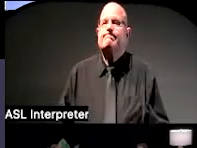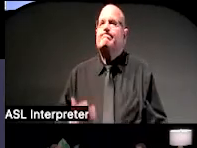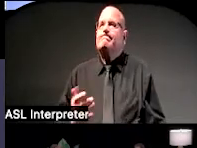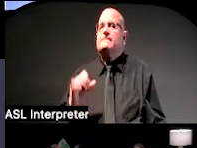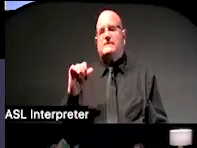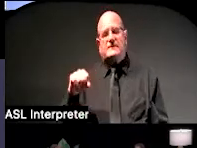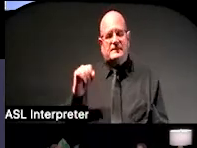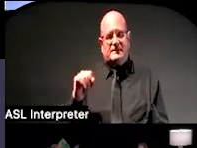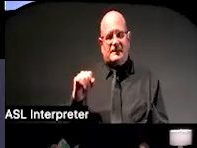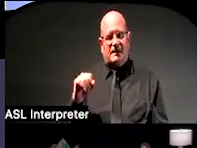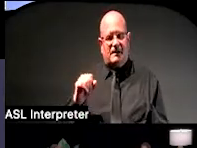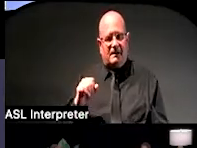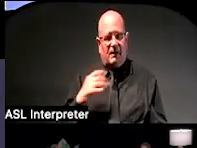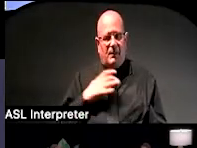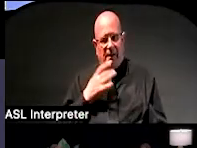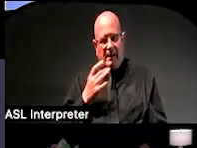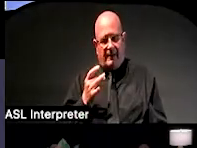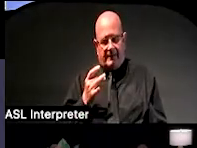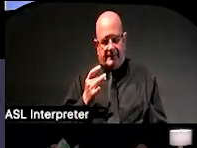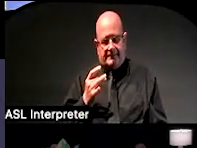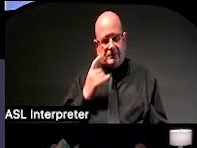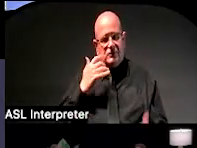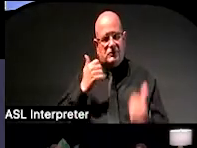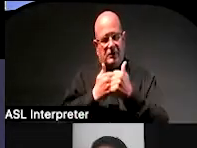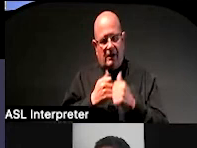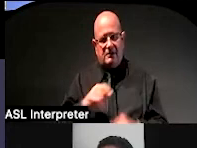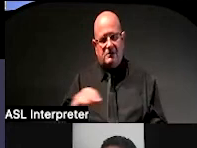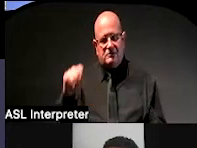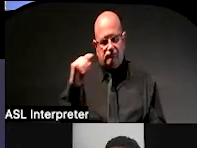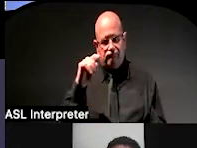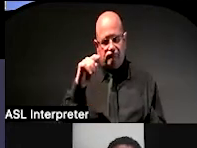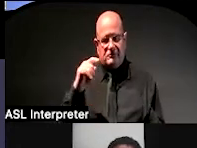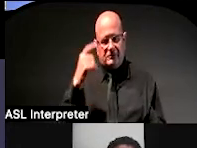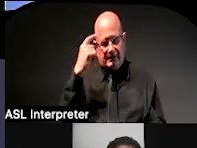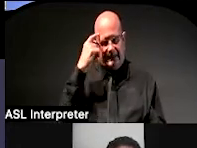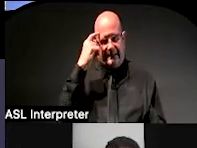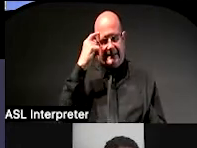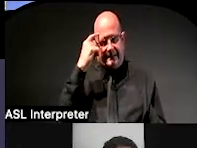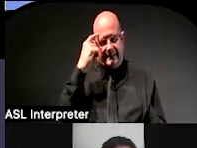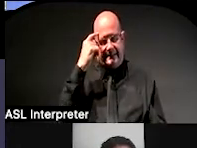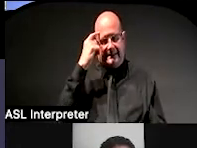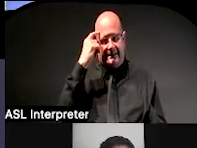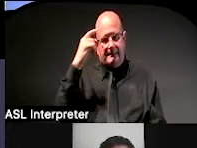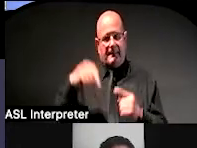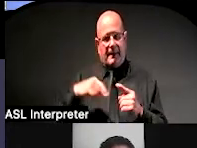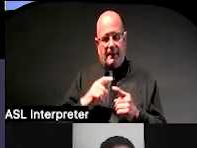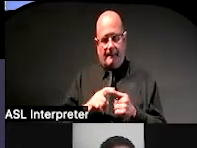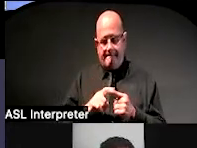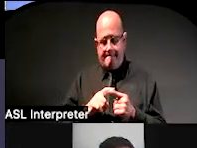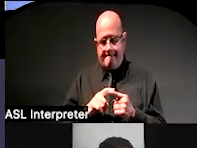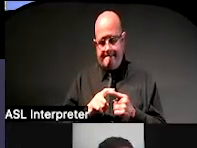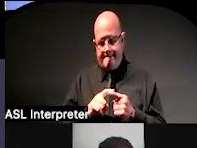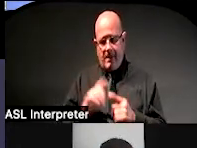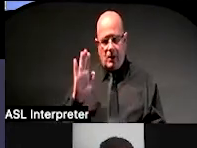Yes, I would like to challenge the audience to really think about